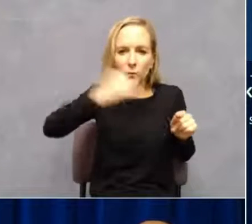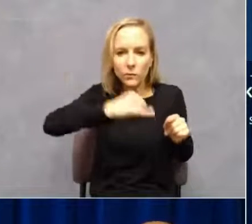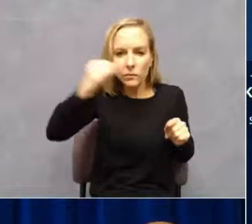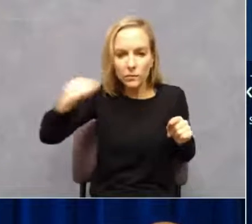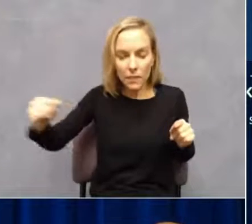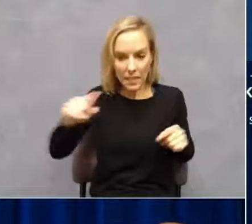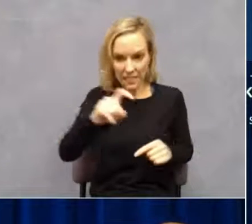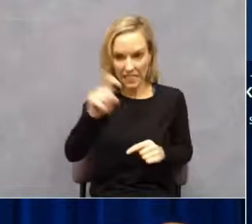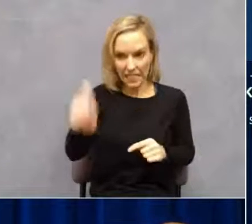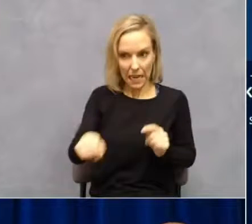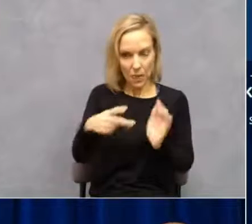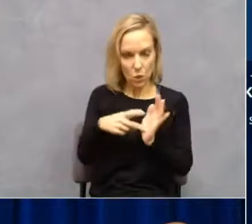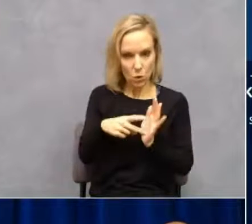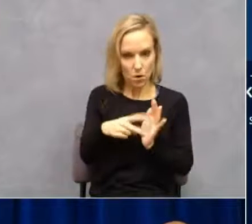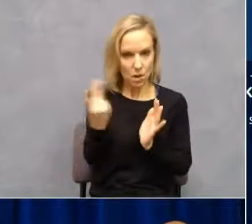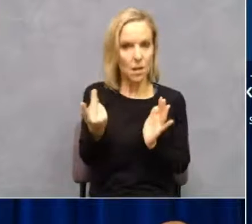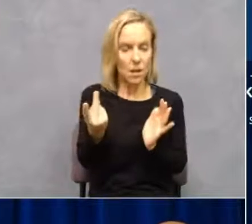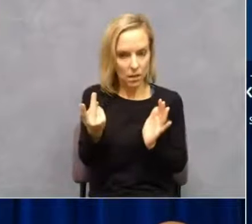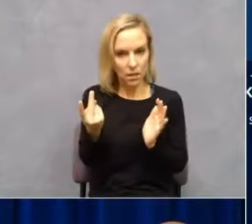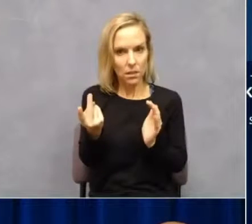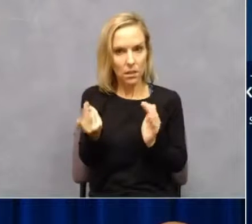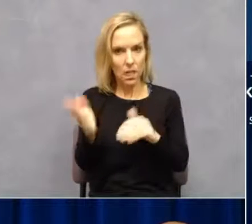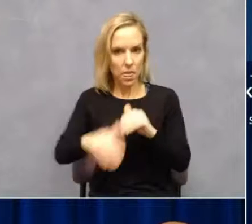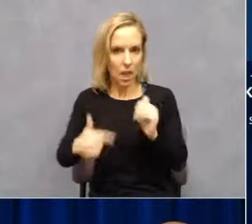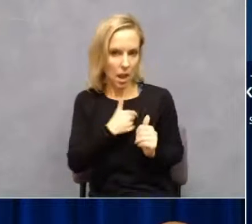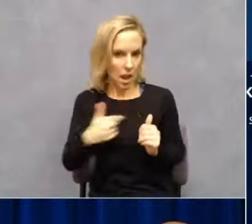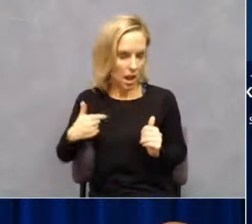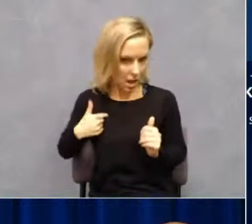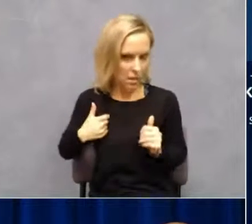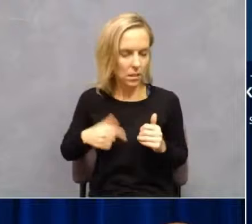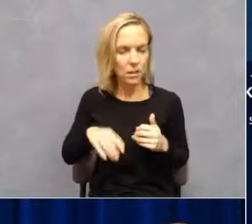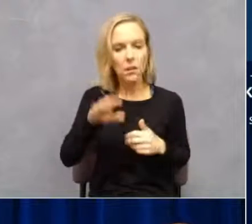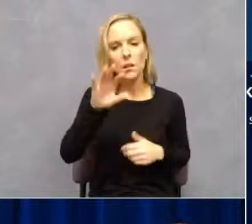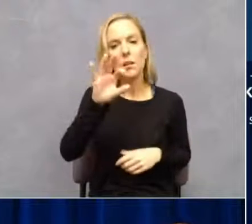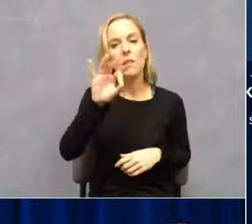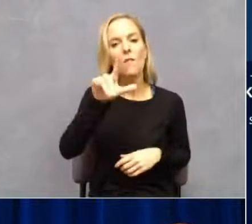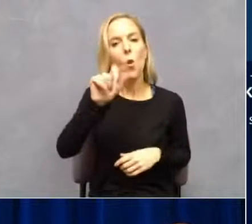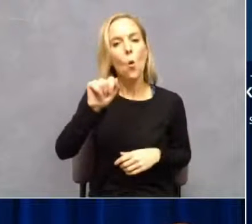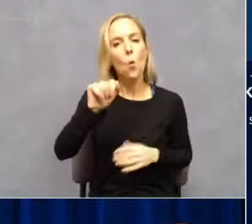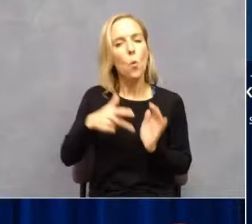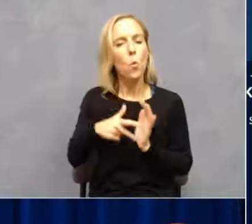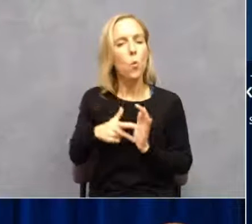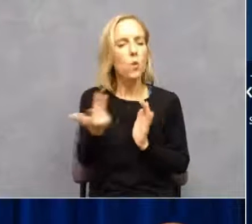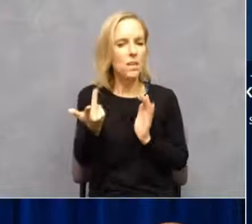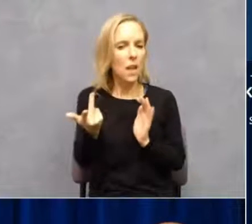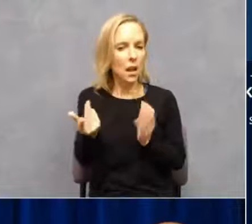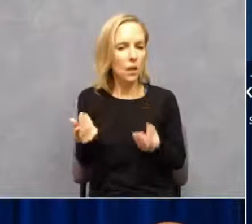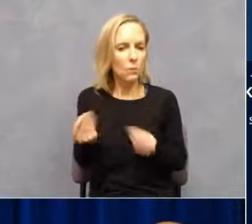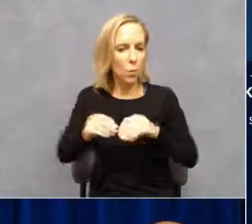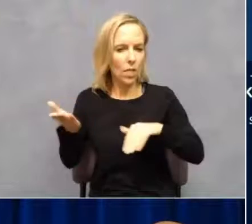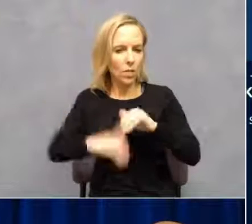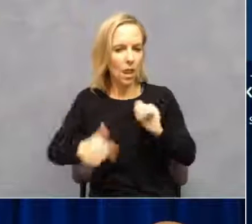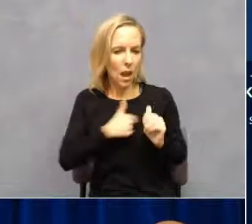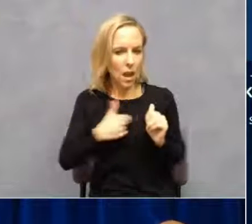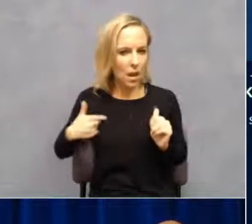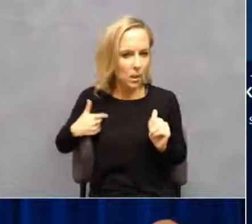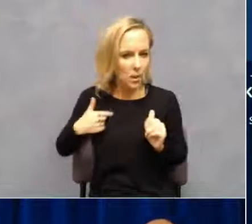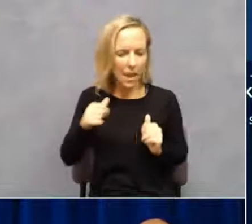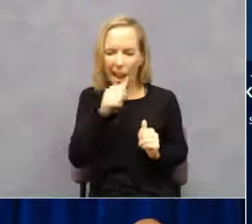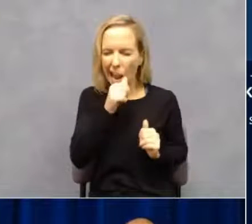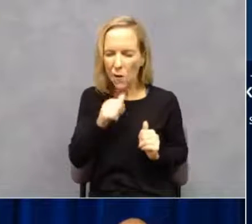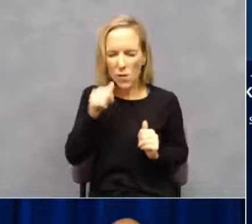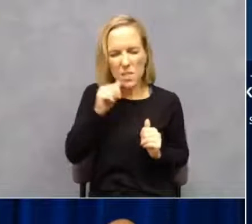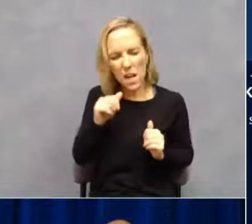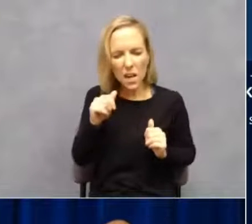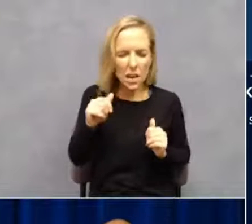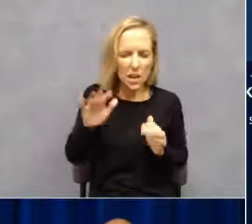2.5 times higher than we are. Florida's about 3 times higher. I don't know, I can't do from this distance what Arizona is, but New York is